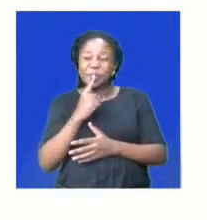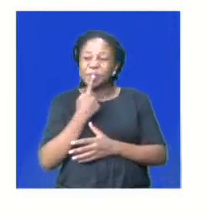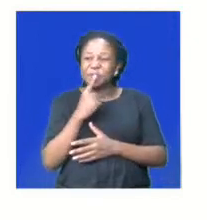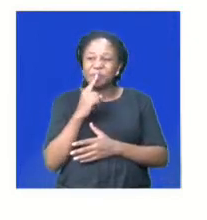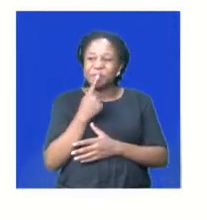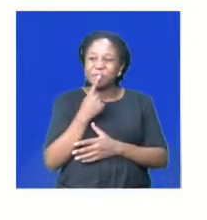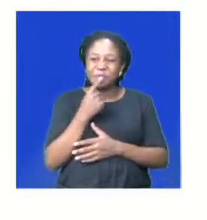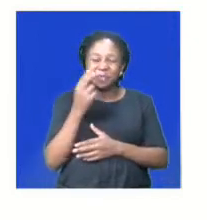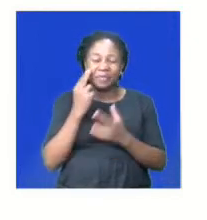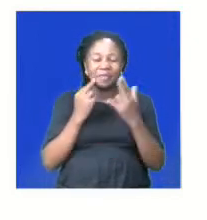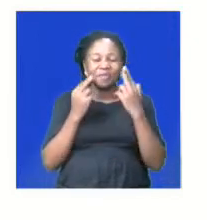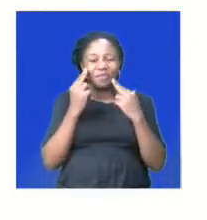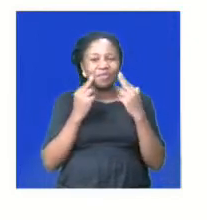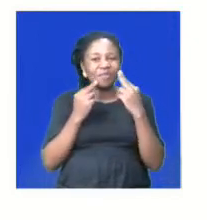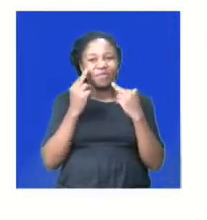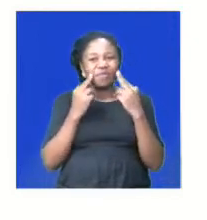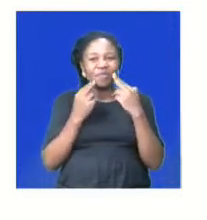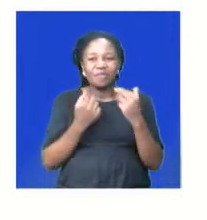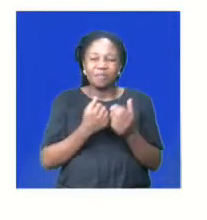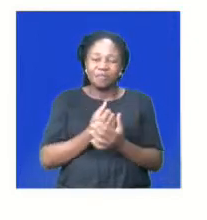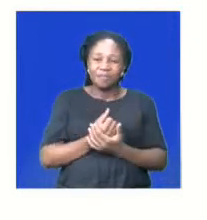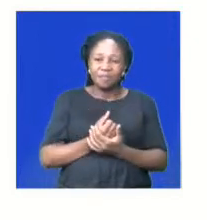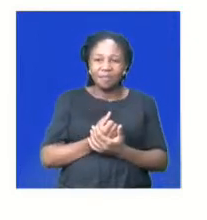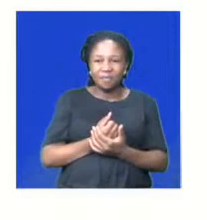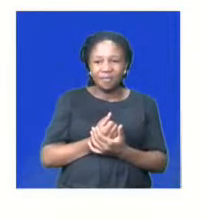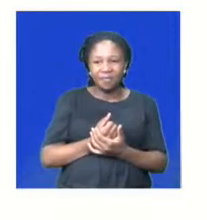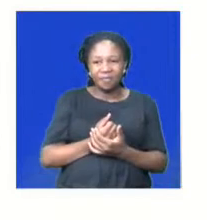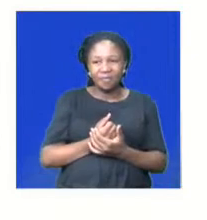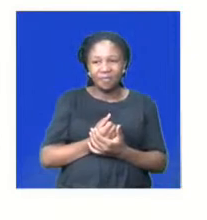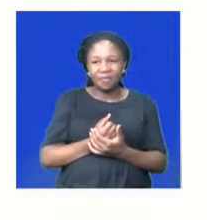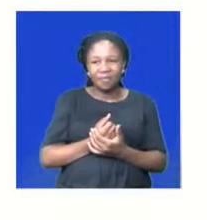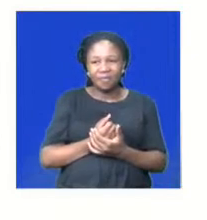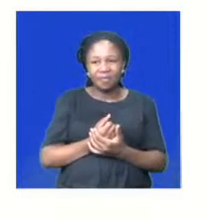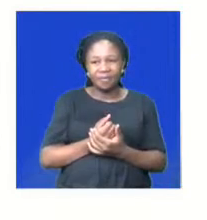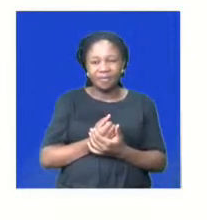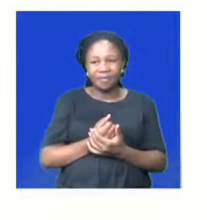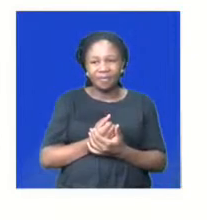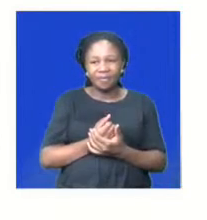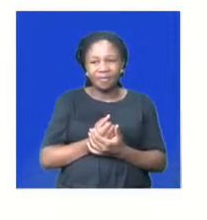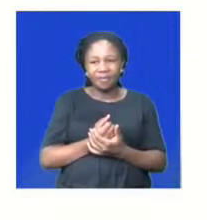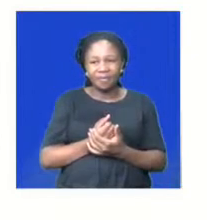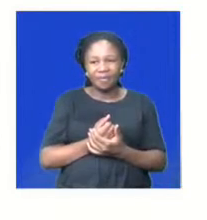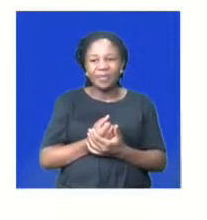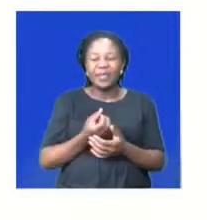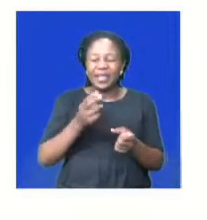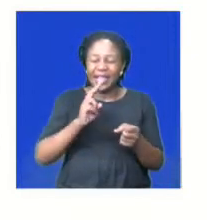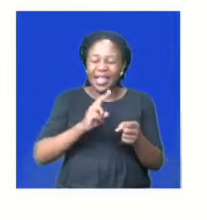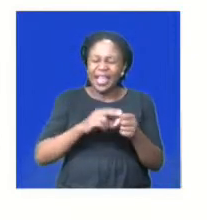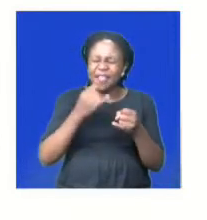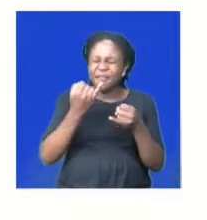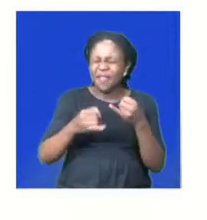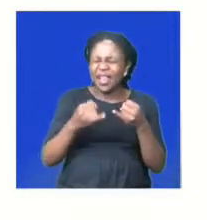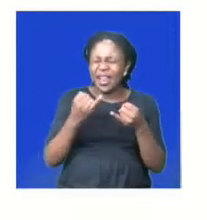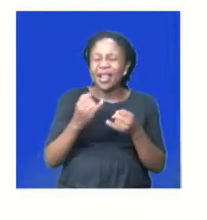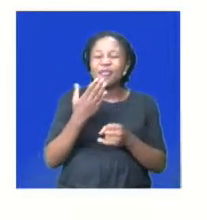sweet. All right. So we taste using the tongue. And what is this boy doing?